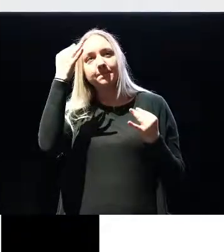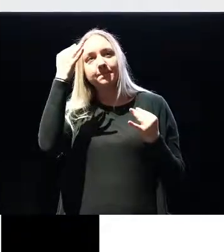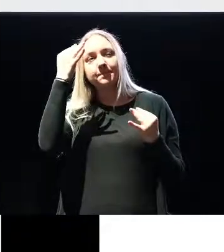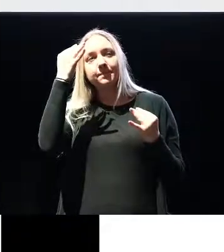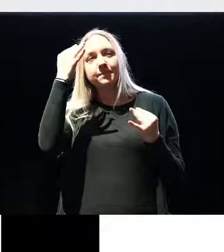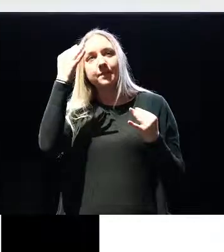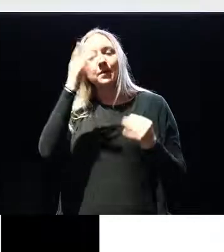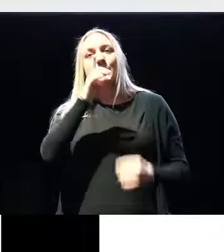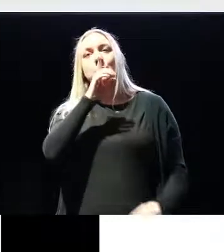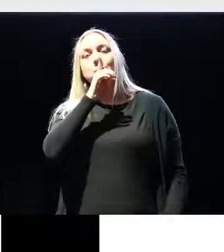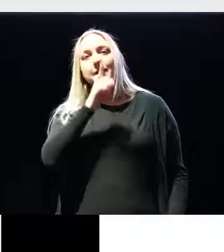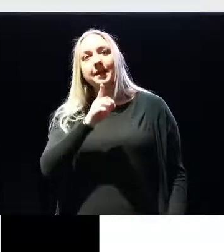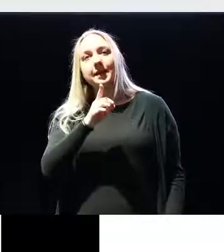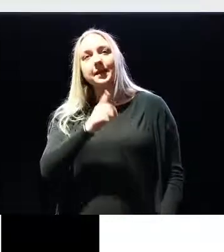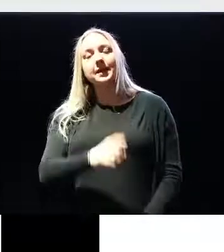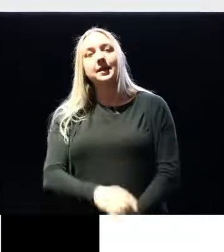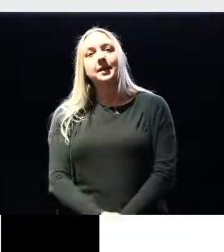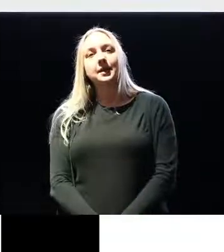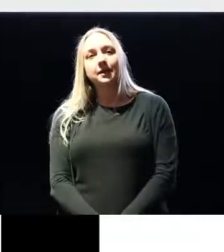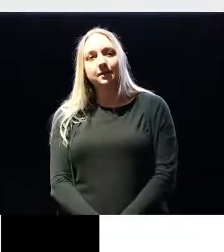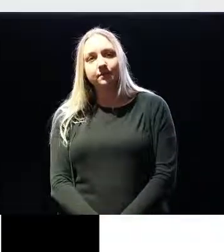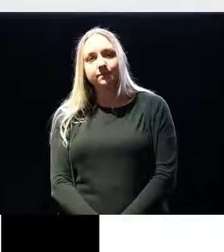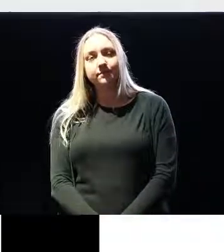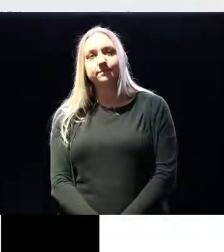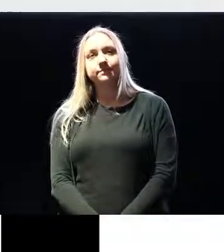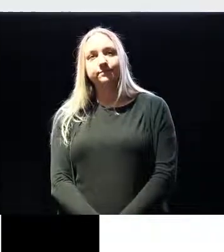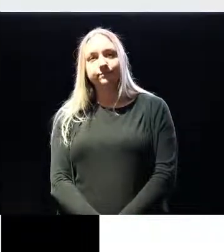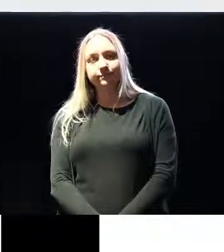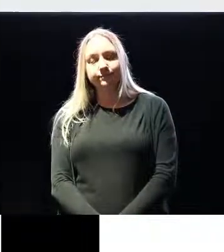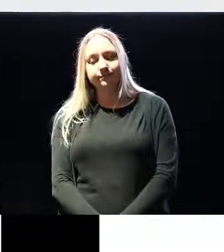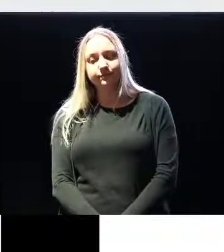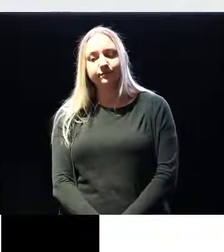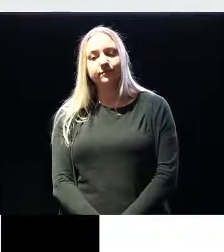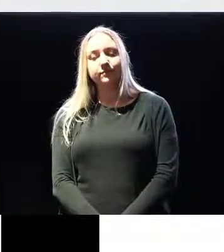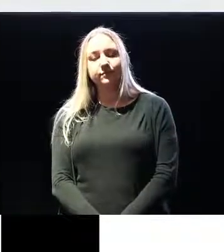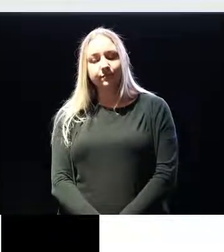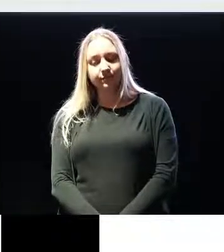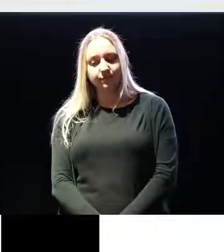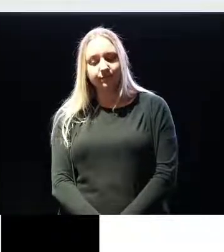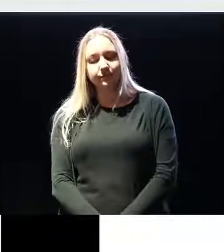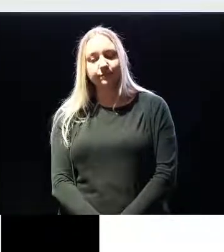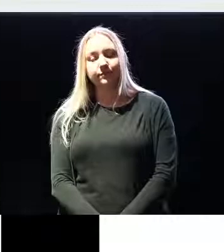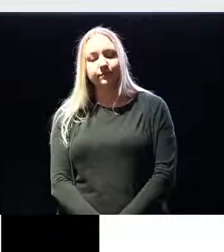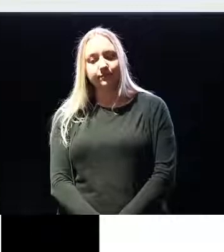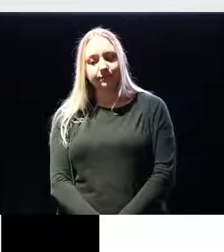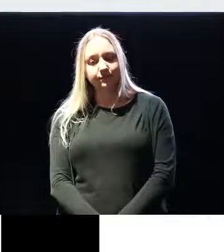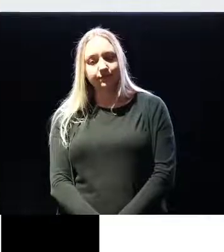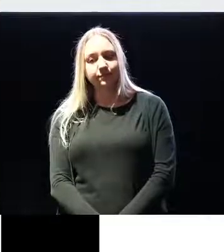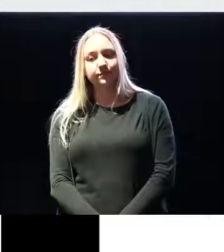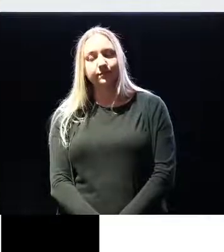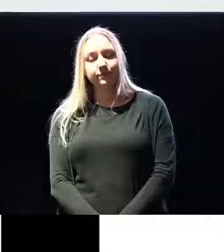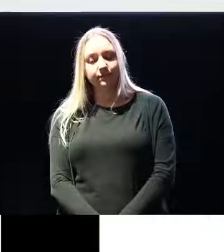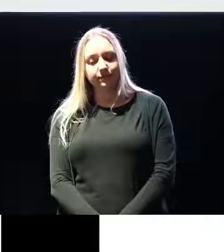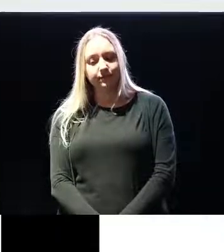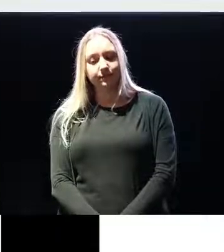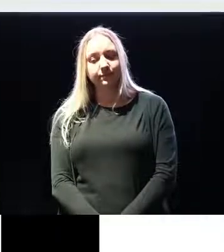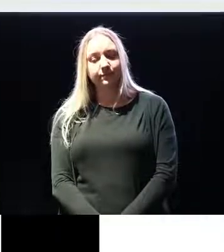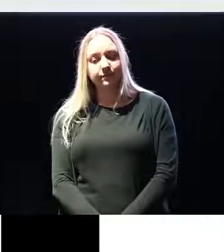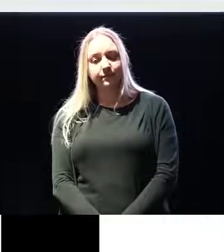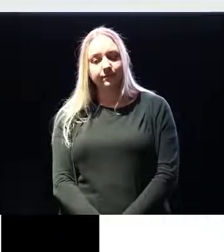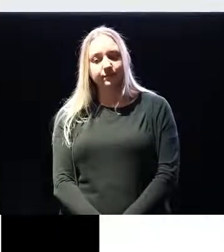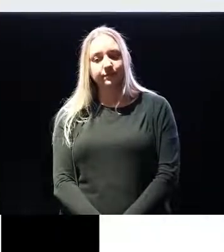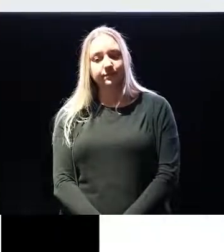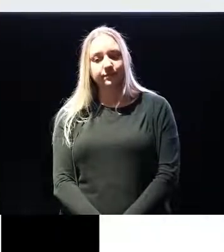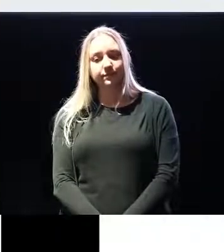about in the program, by putting so many different pieces of separate,